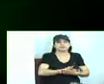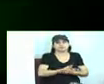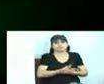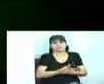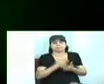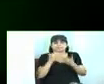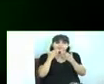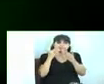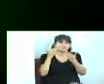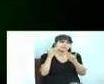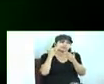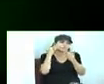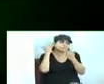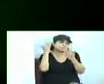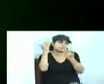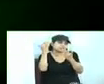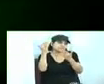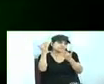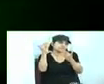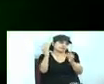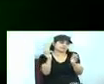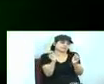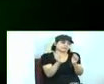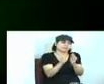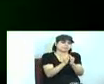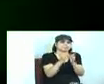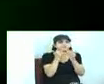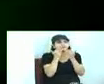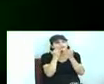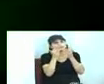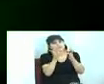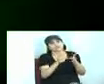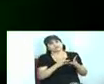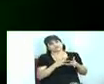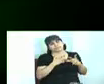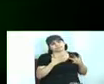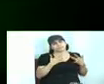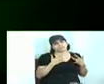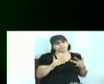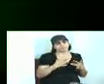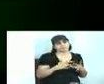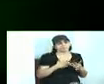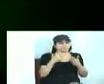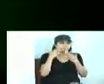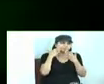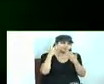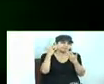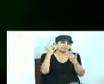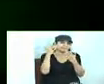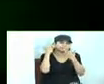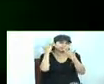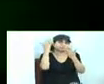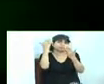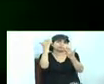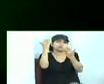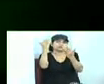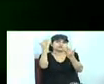Son. Give thanks with a grateful heart.